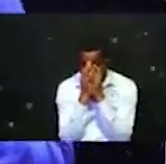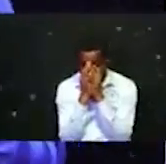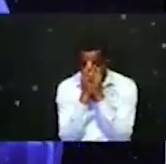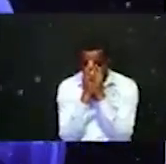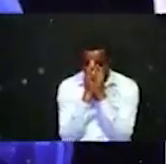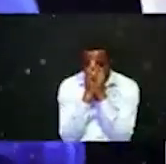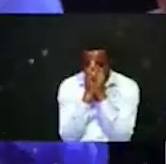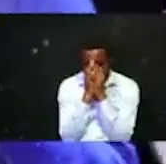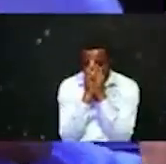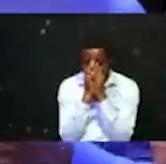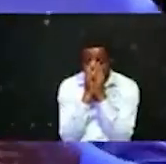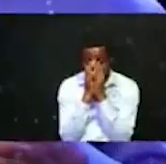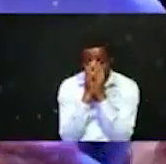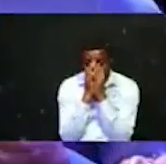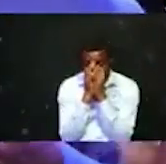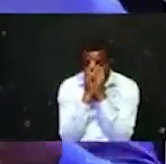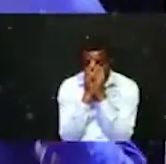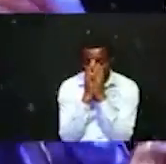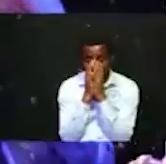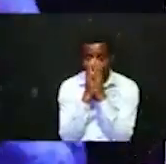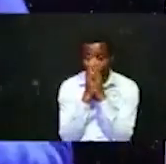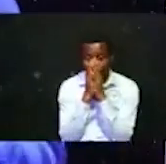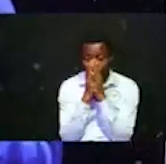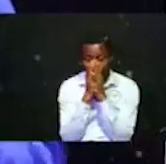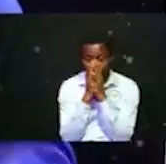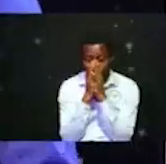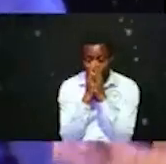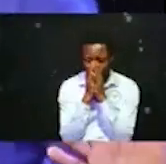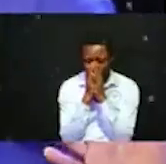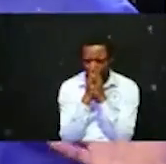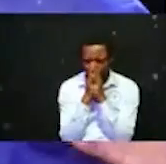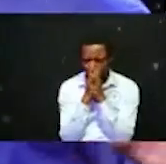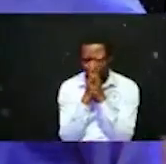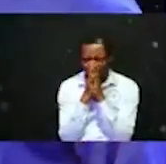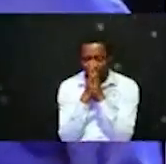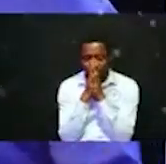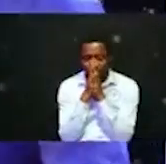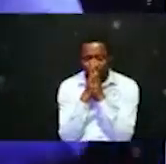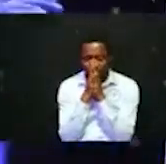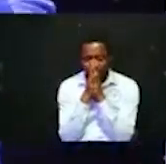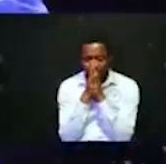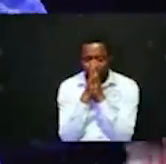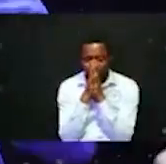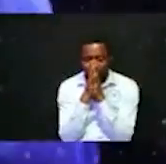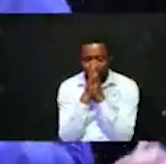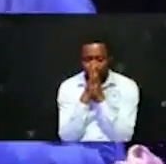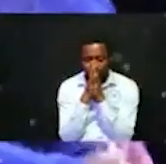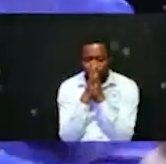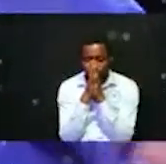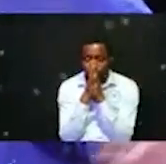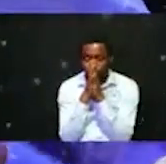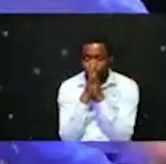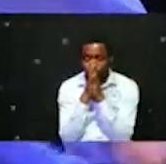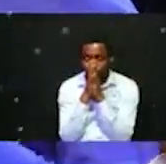of Jesus for using your servant mightily, Lord, in the name of Jesus Christ, for teaching